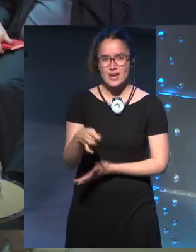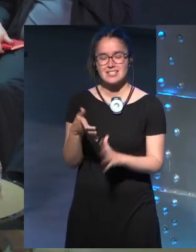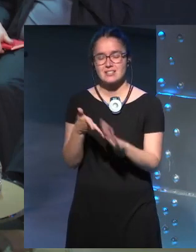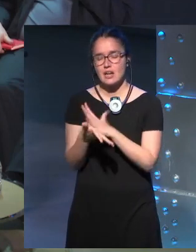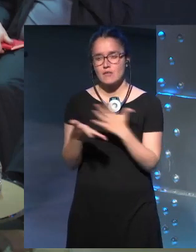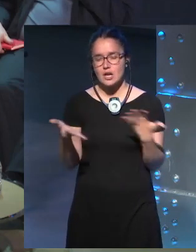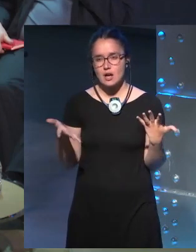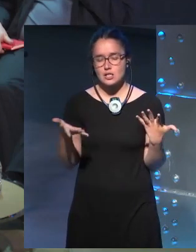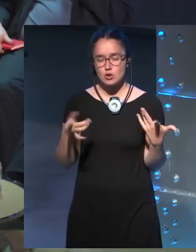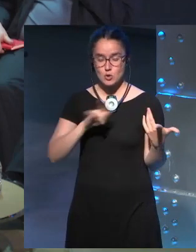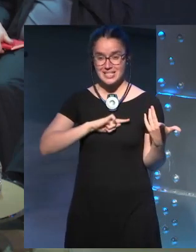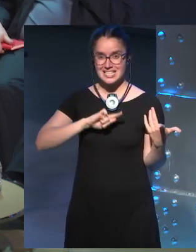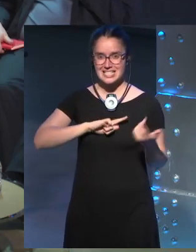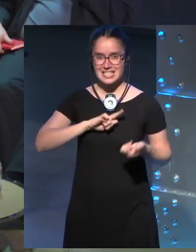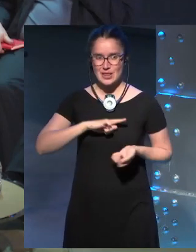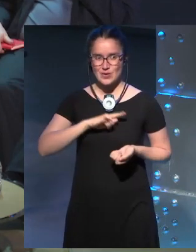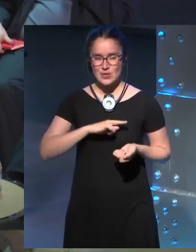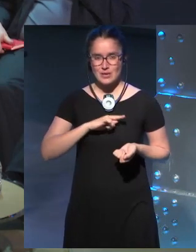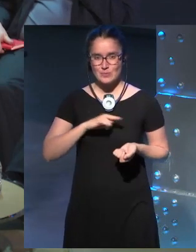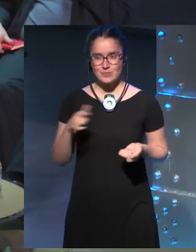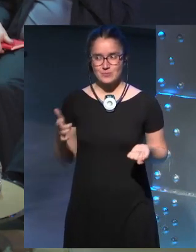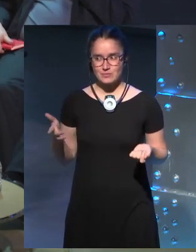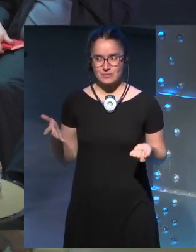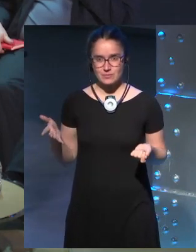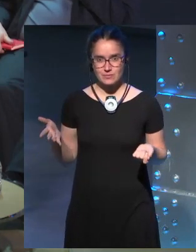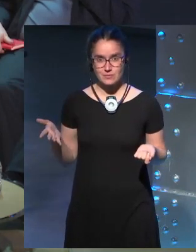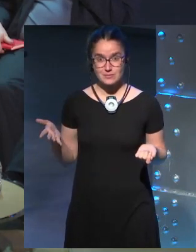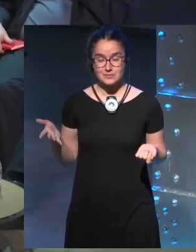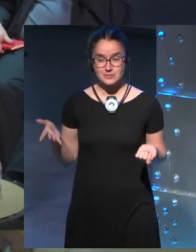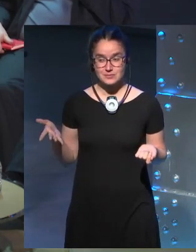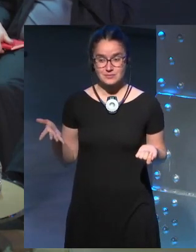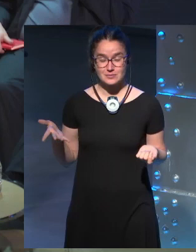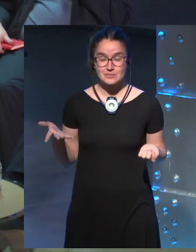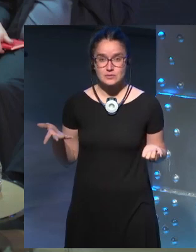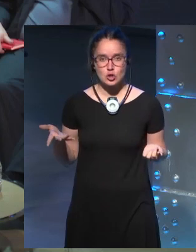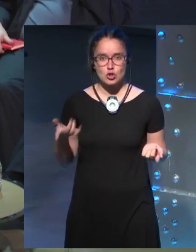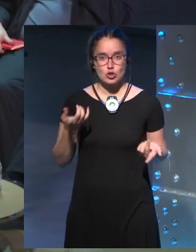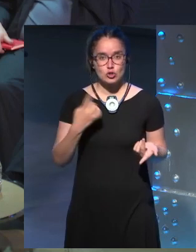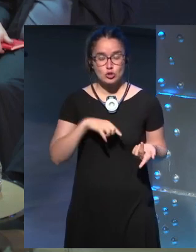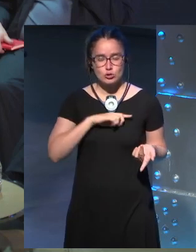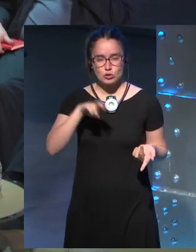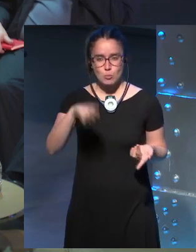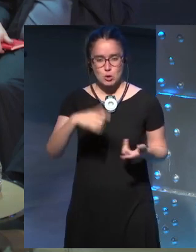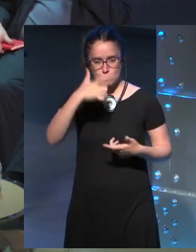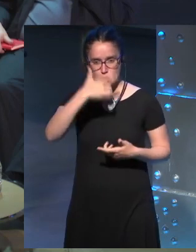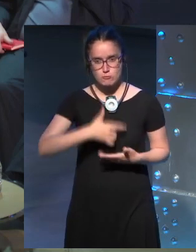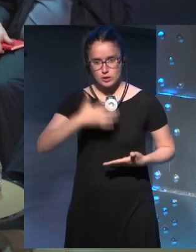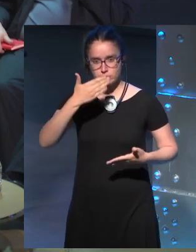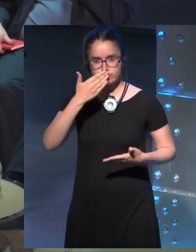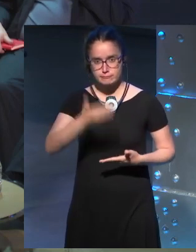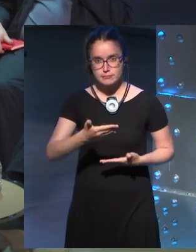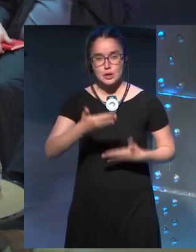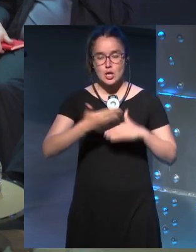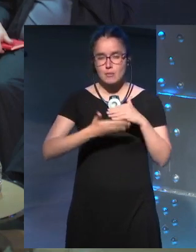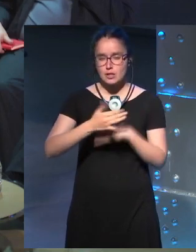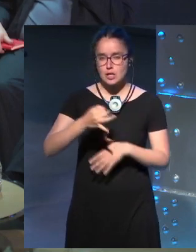of all of this, we are such proper, decent people with limits. Our bodies are